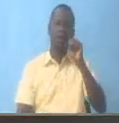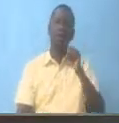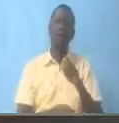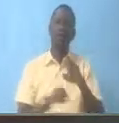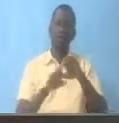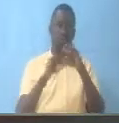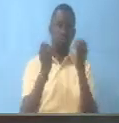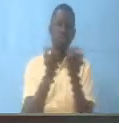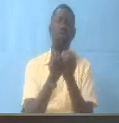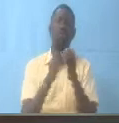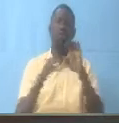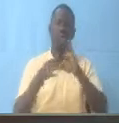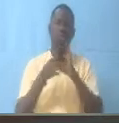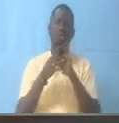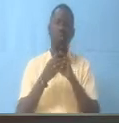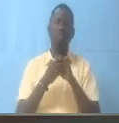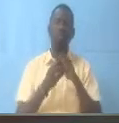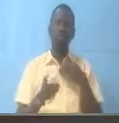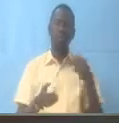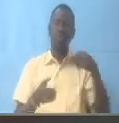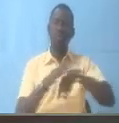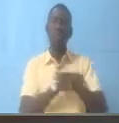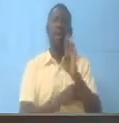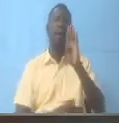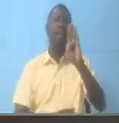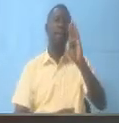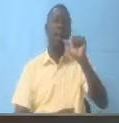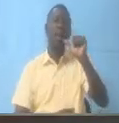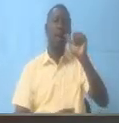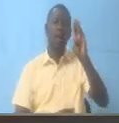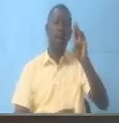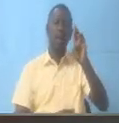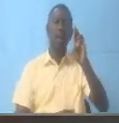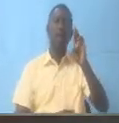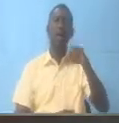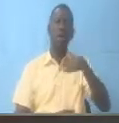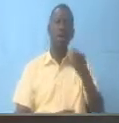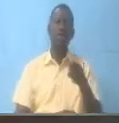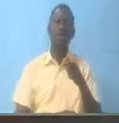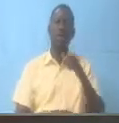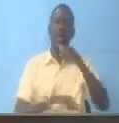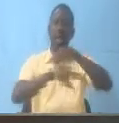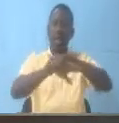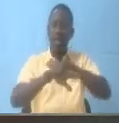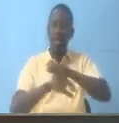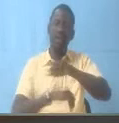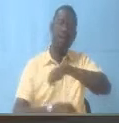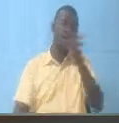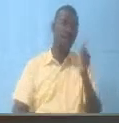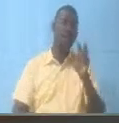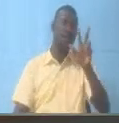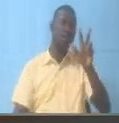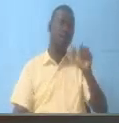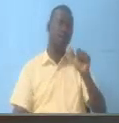fekk. To the Bar of England and Wales. Ci Bayi England ak Wales.